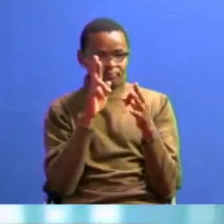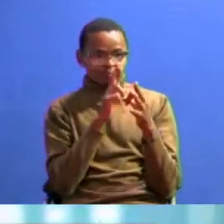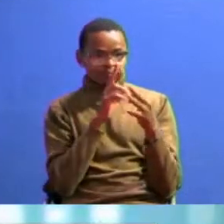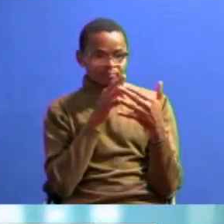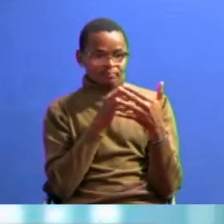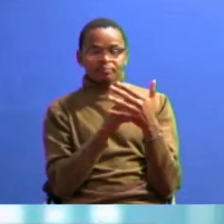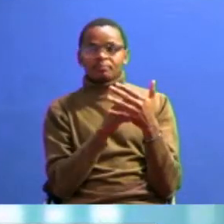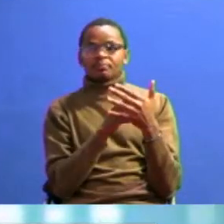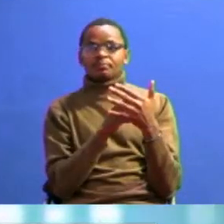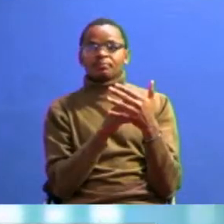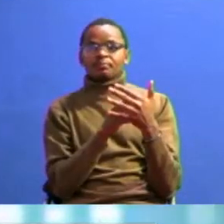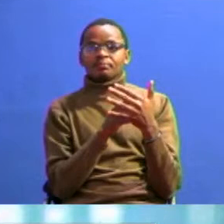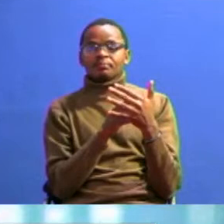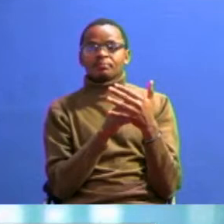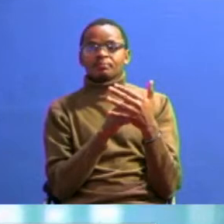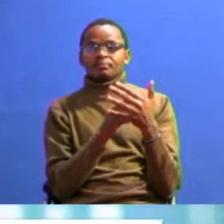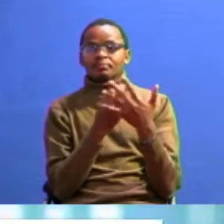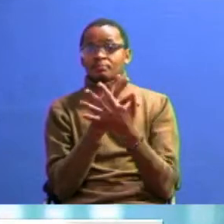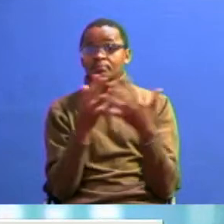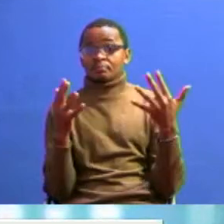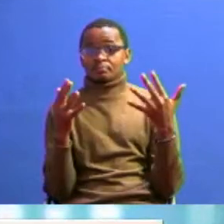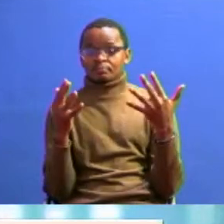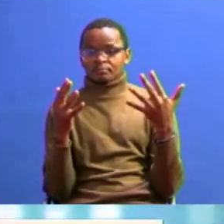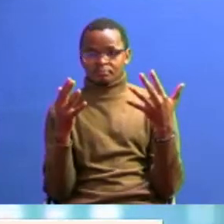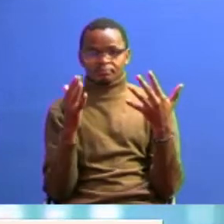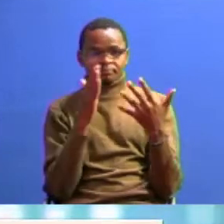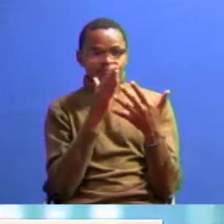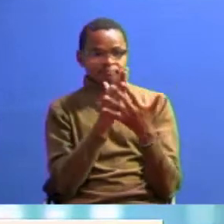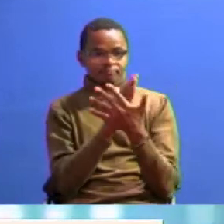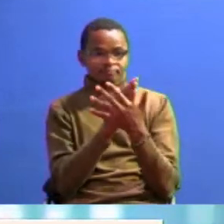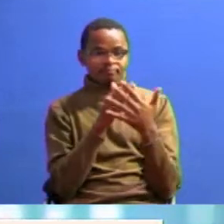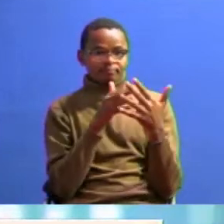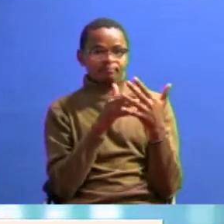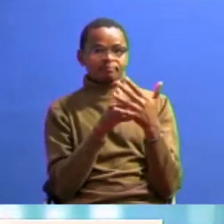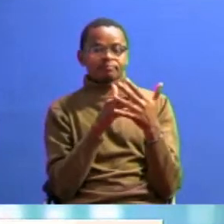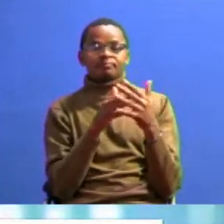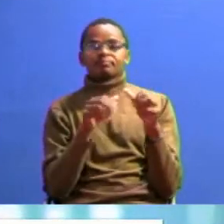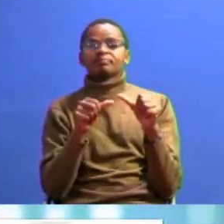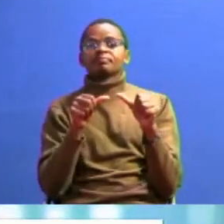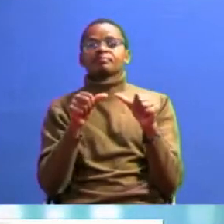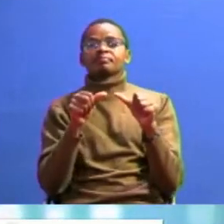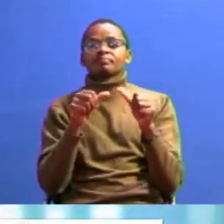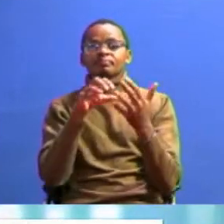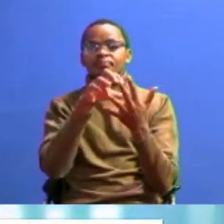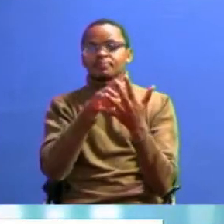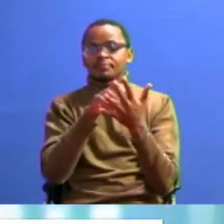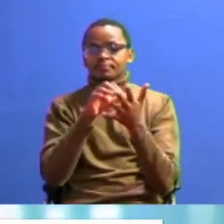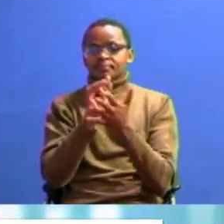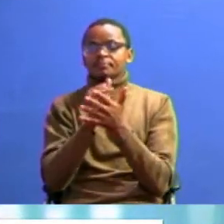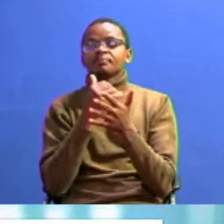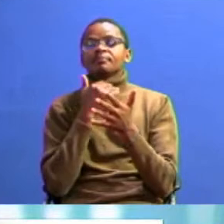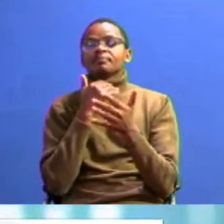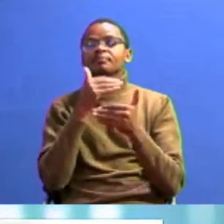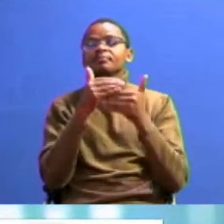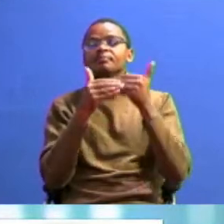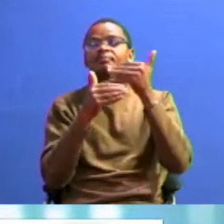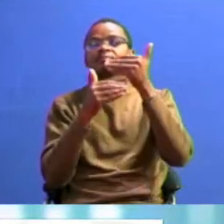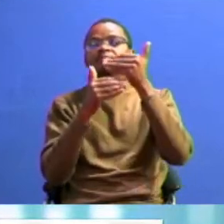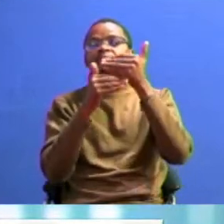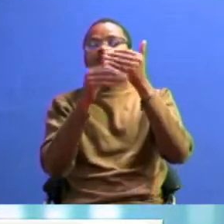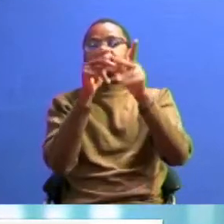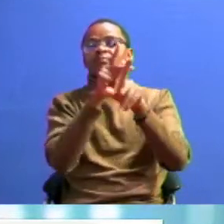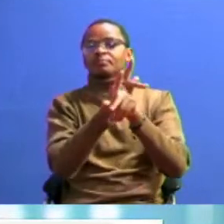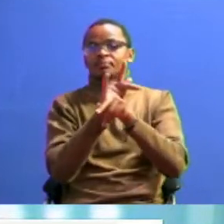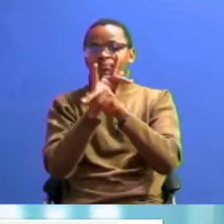or a precipitating factor, you can actually stop the perpetuation of the condition. So we want to build in more protective